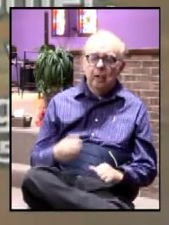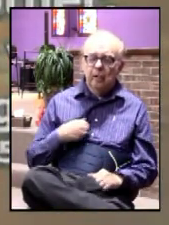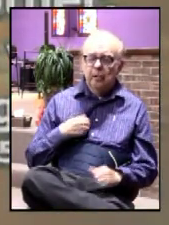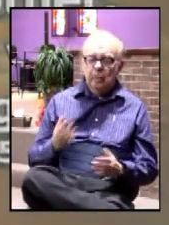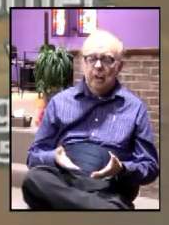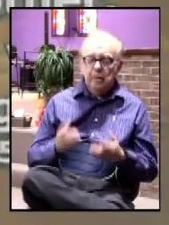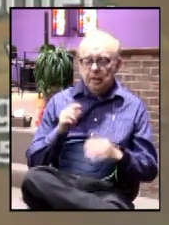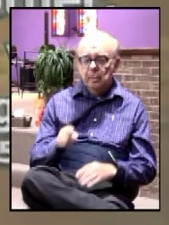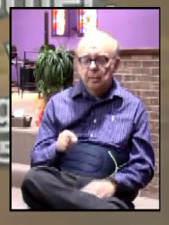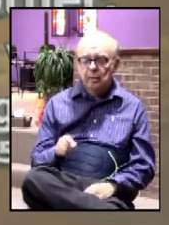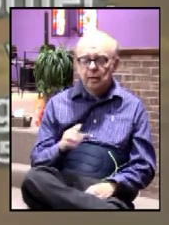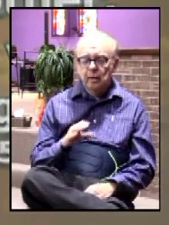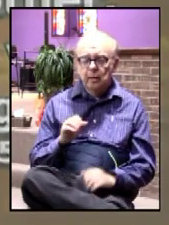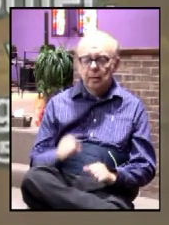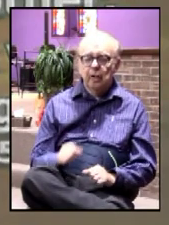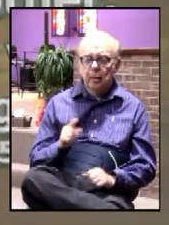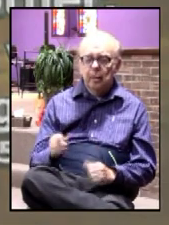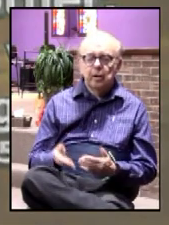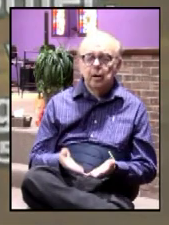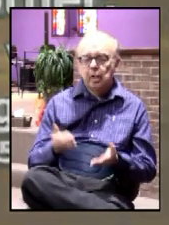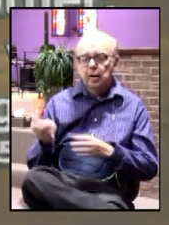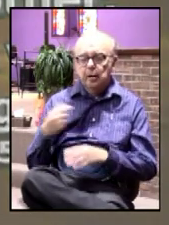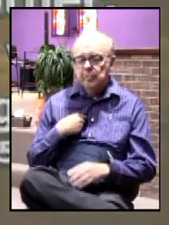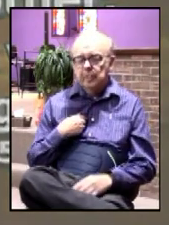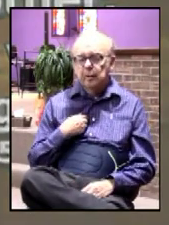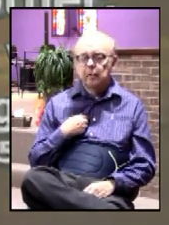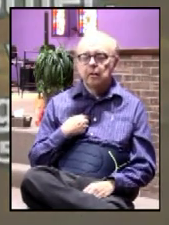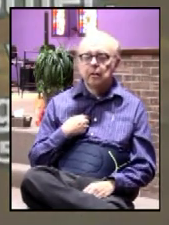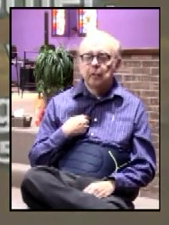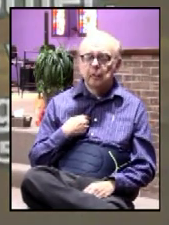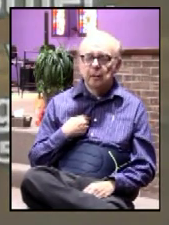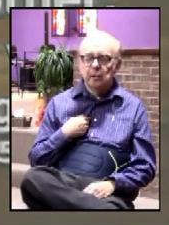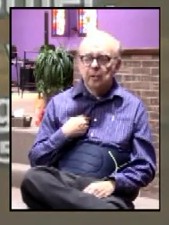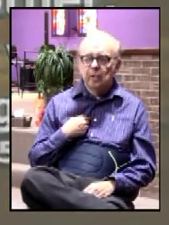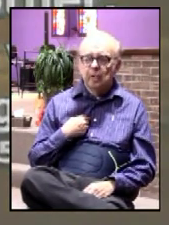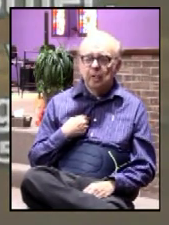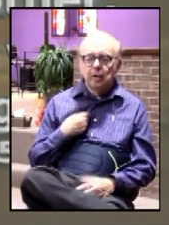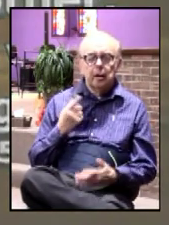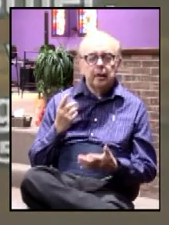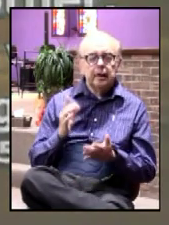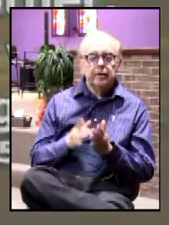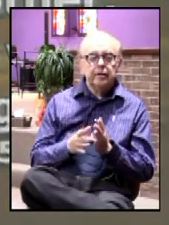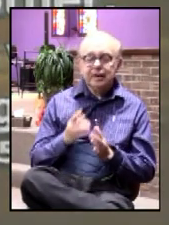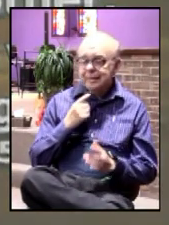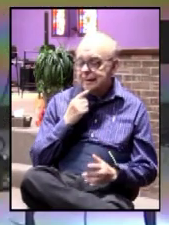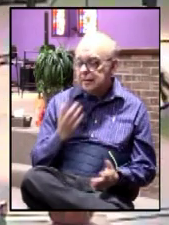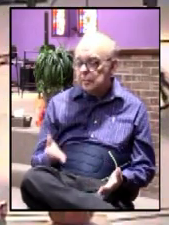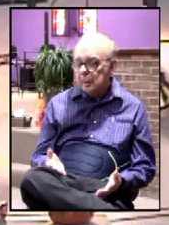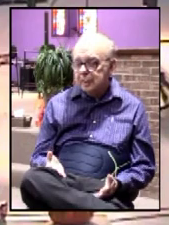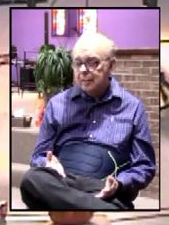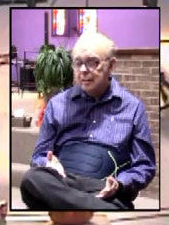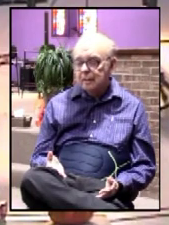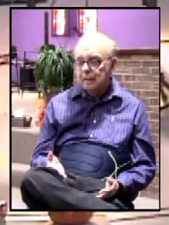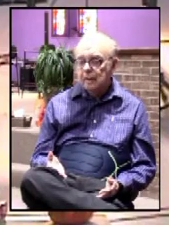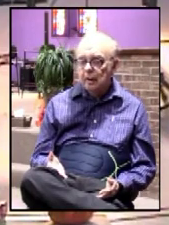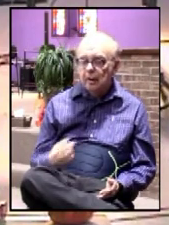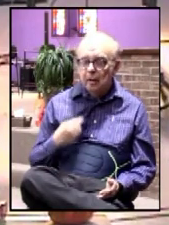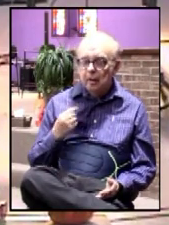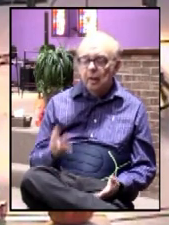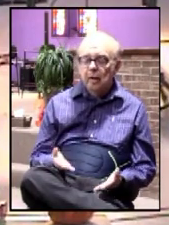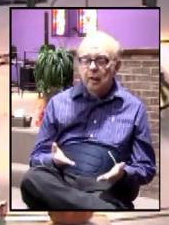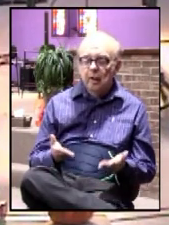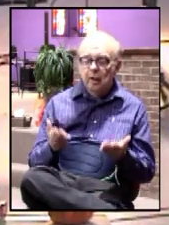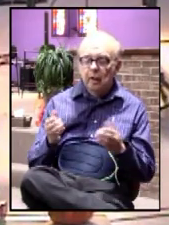I encourage you? How can you encourage me? What did he say?